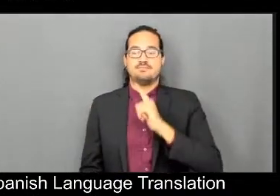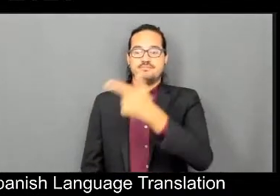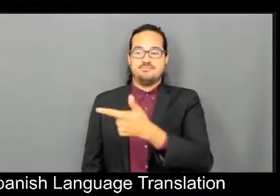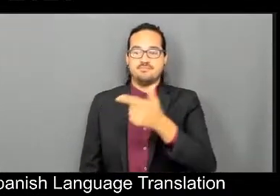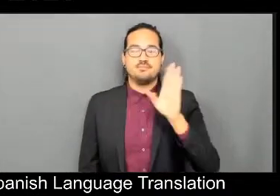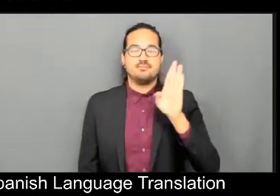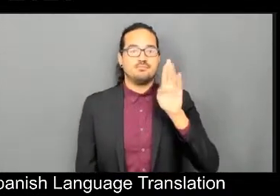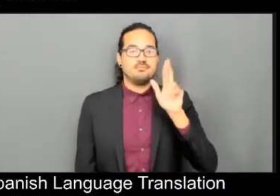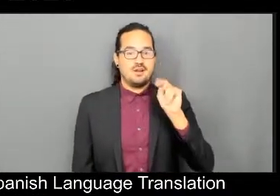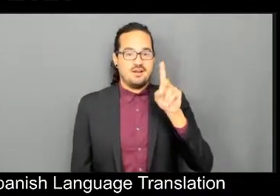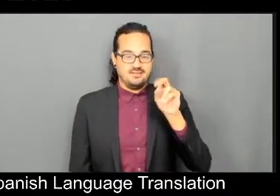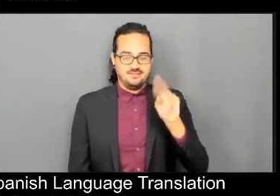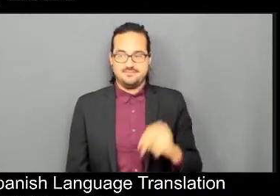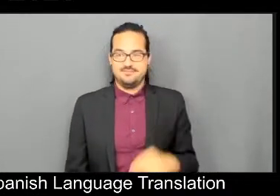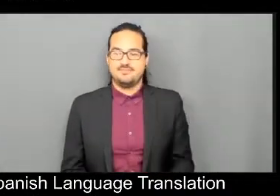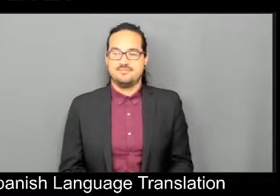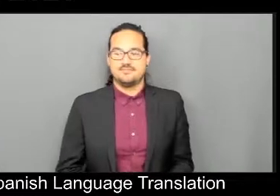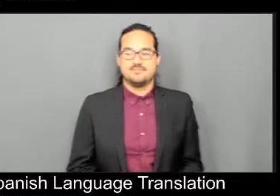Once again, good morning, everybody.